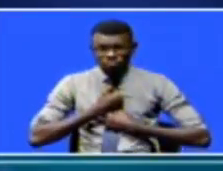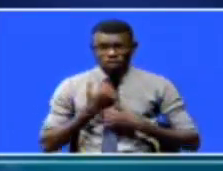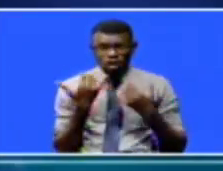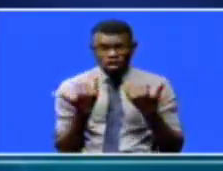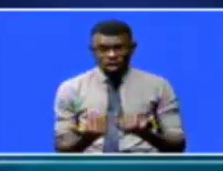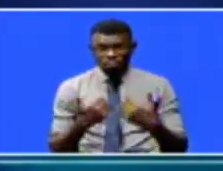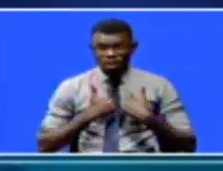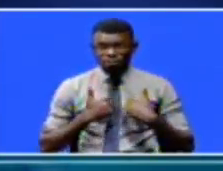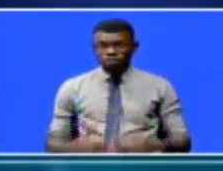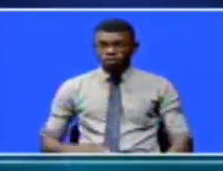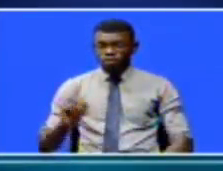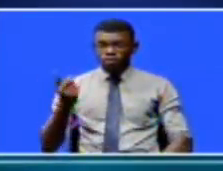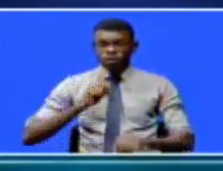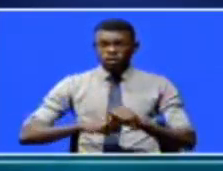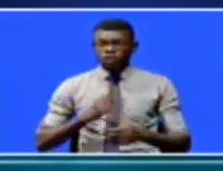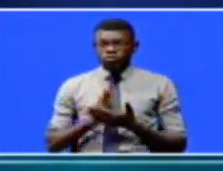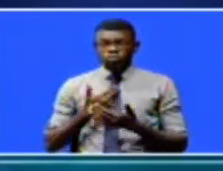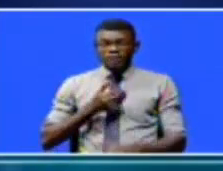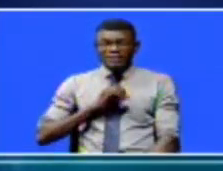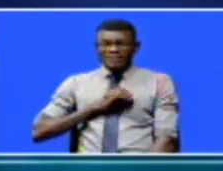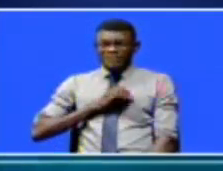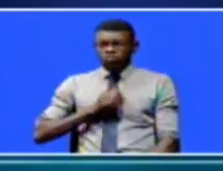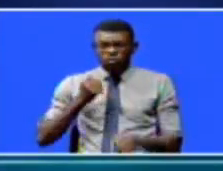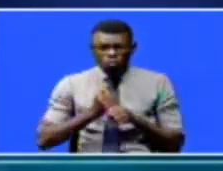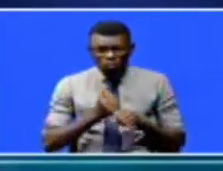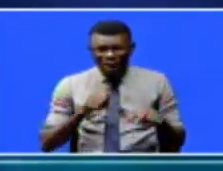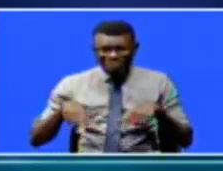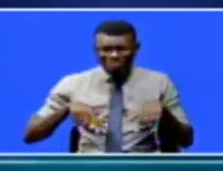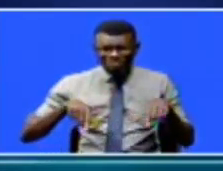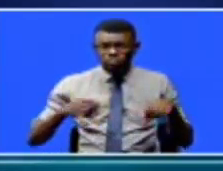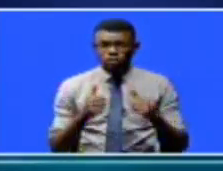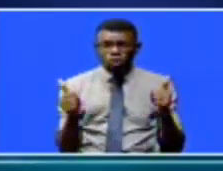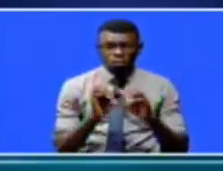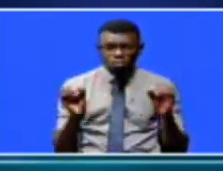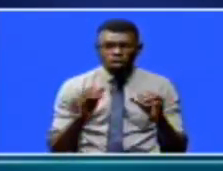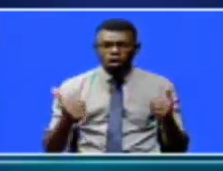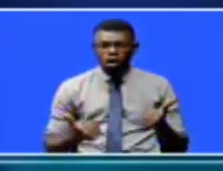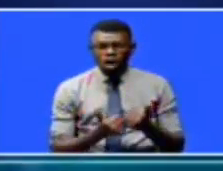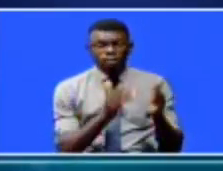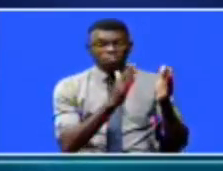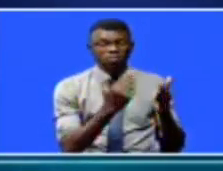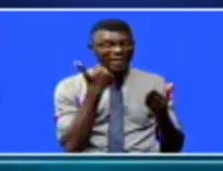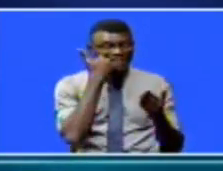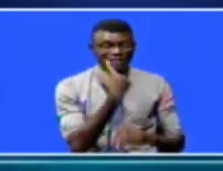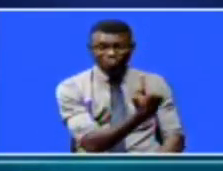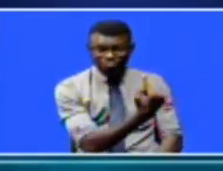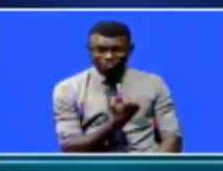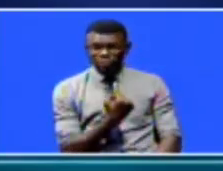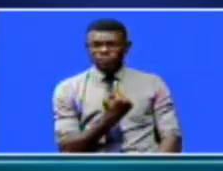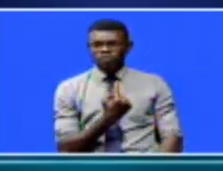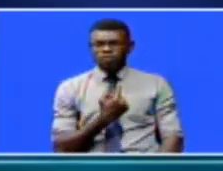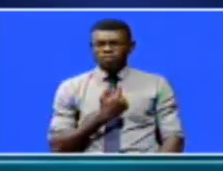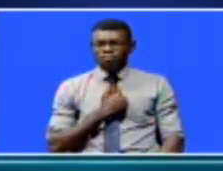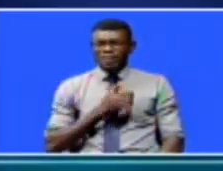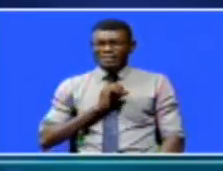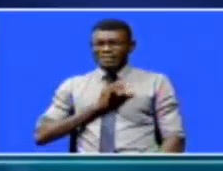exudes. The first time I was afraid, even I did not perform my work very well. If I see a patient around me, I could, like, where can I get